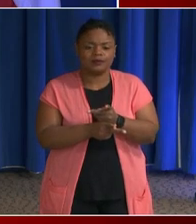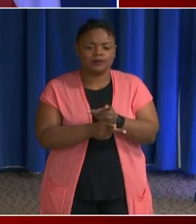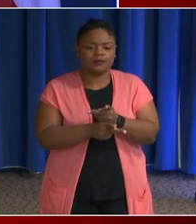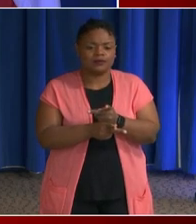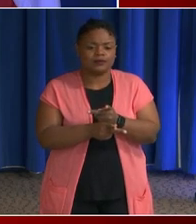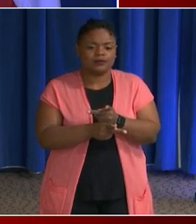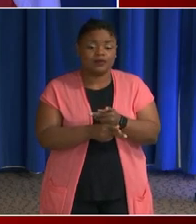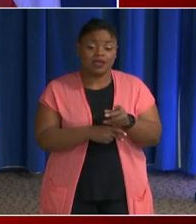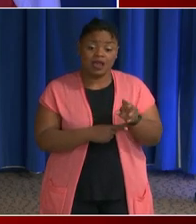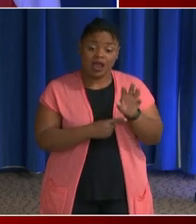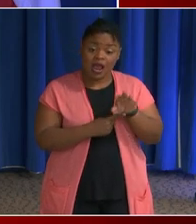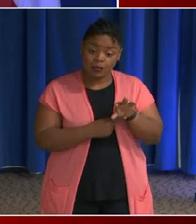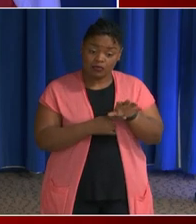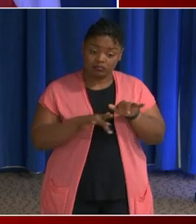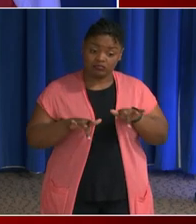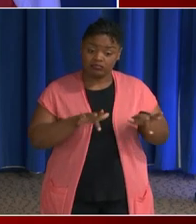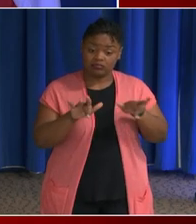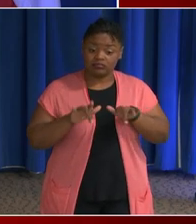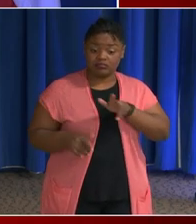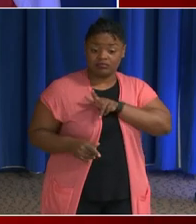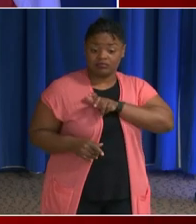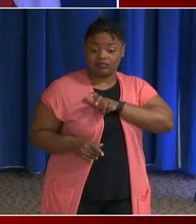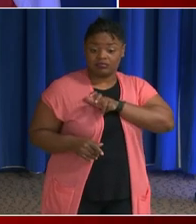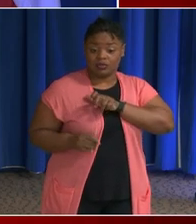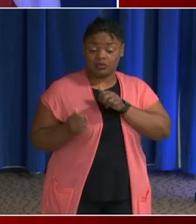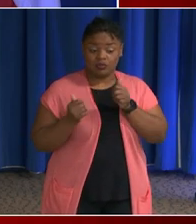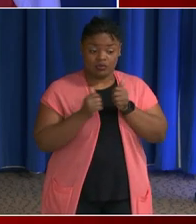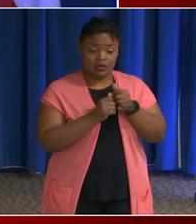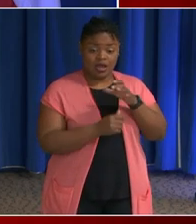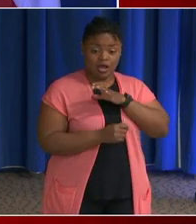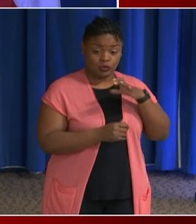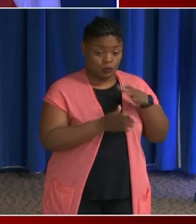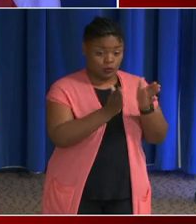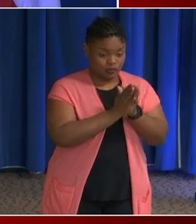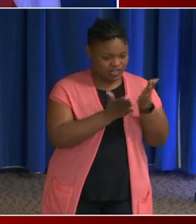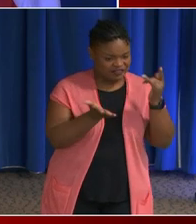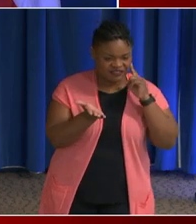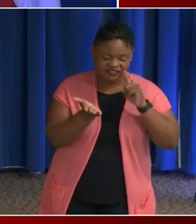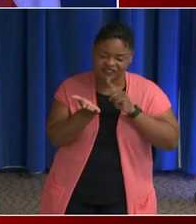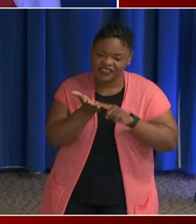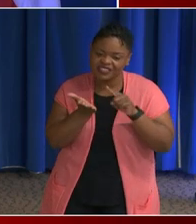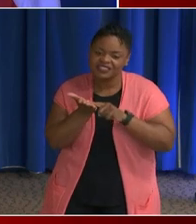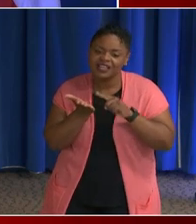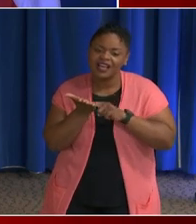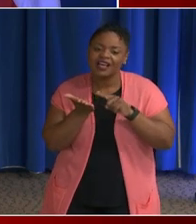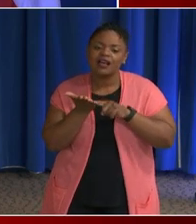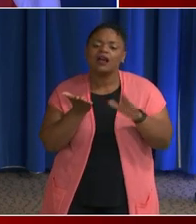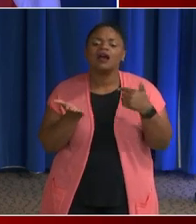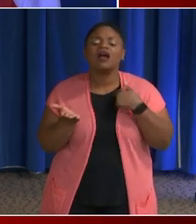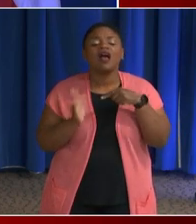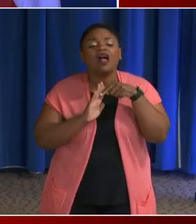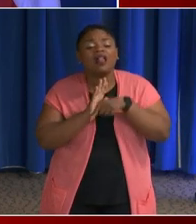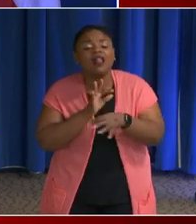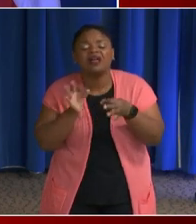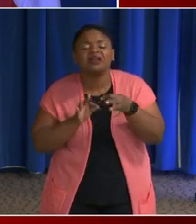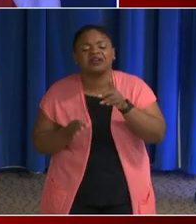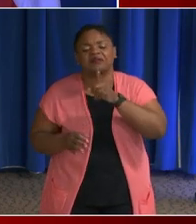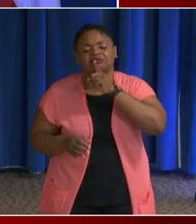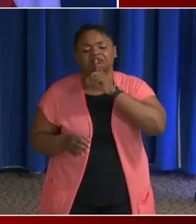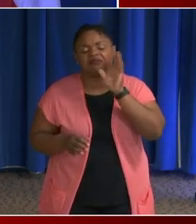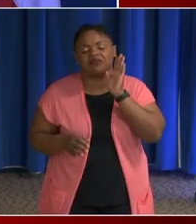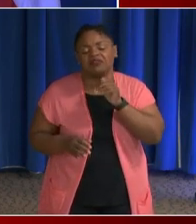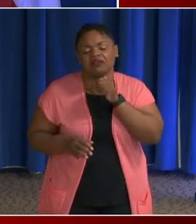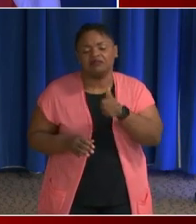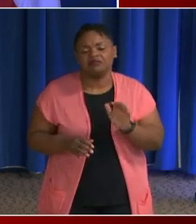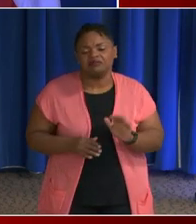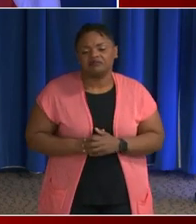recordings related to a council request or investigation. I'm not going to go into each of the measures here unless I'm asked,